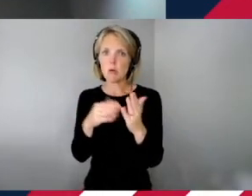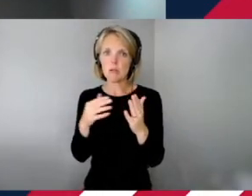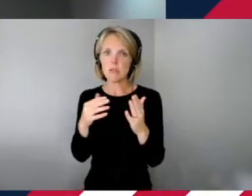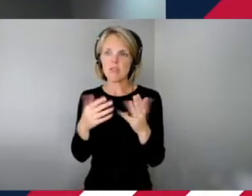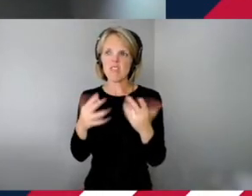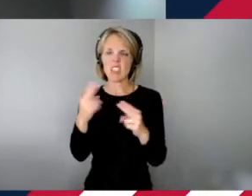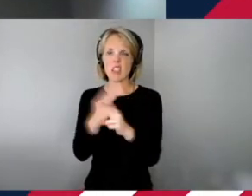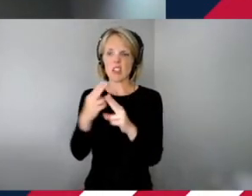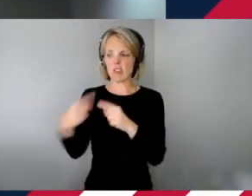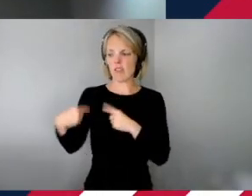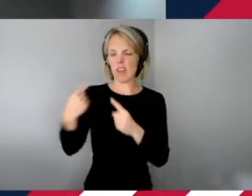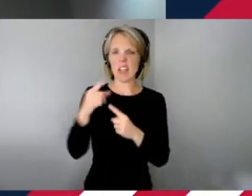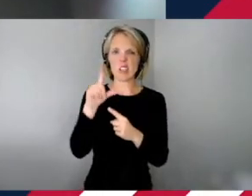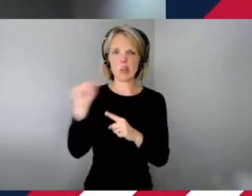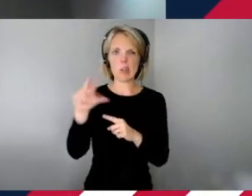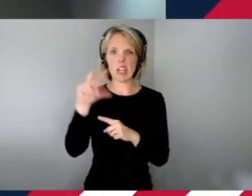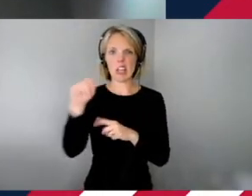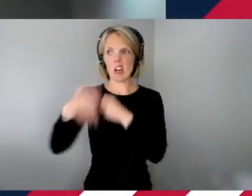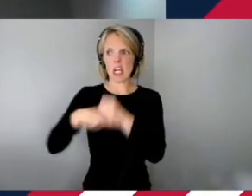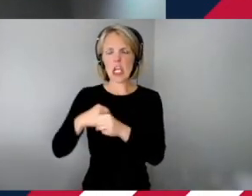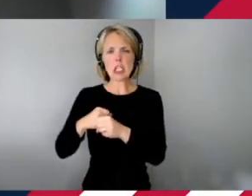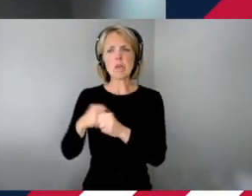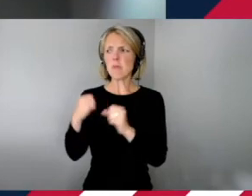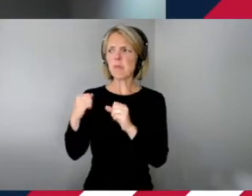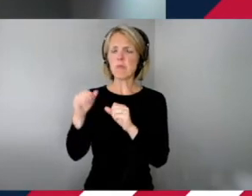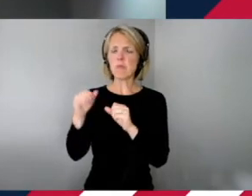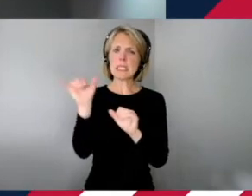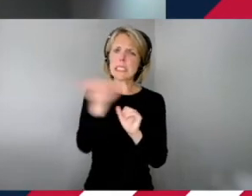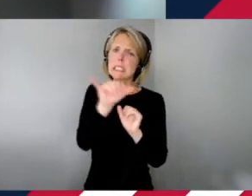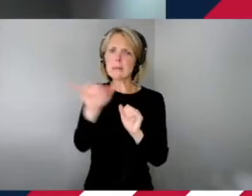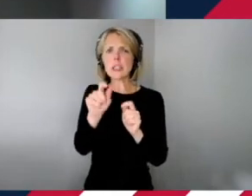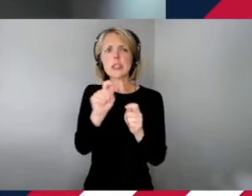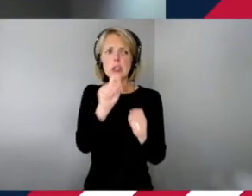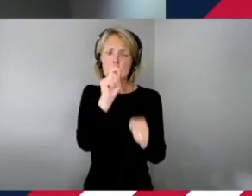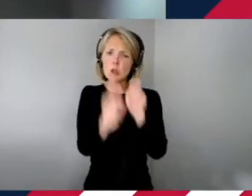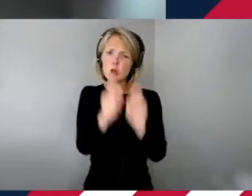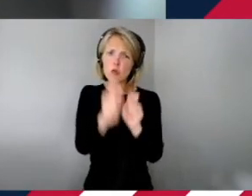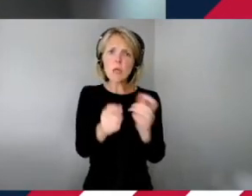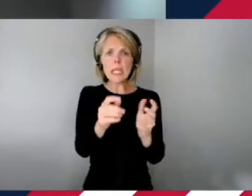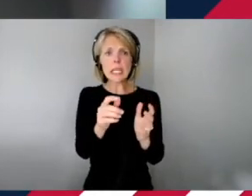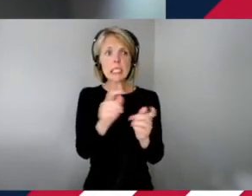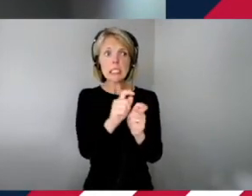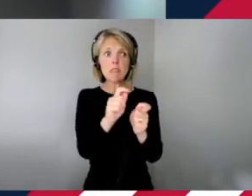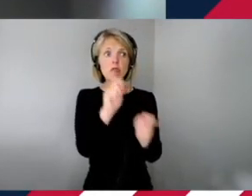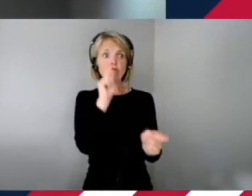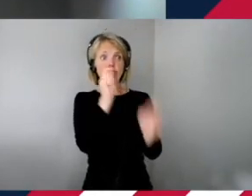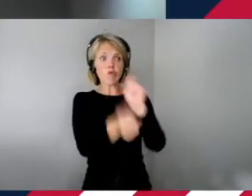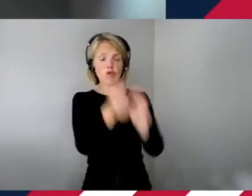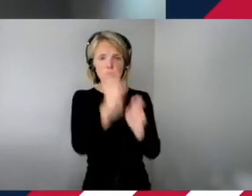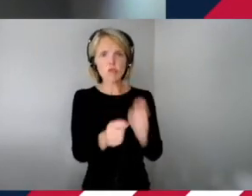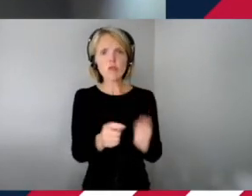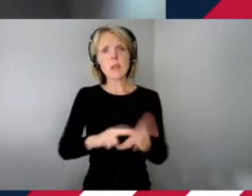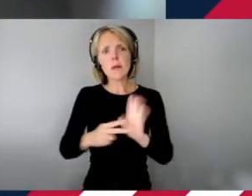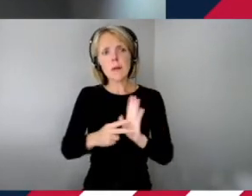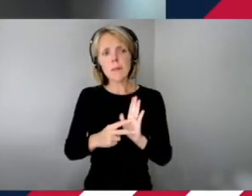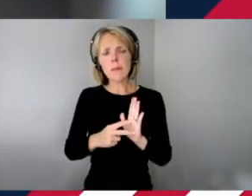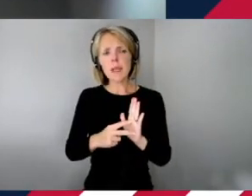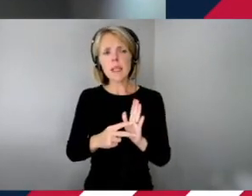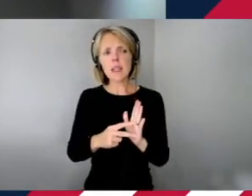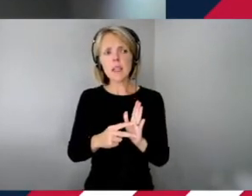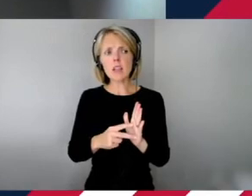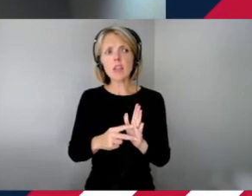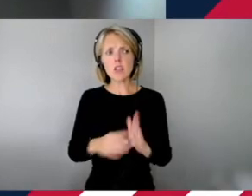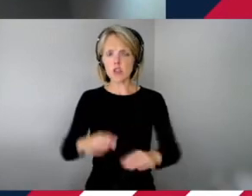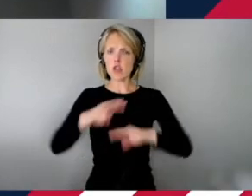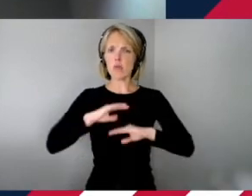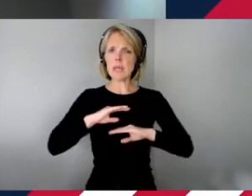last 20 to 30 years. They have been tweaked significantly in order to take into account that we are meeting